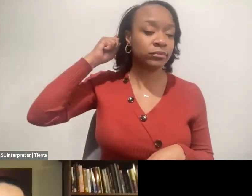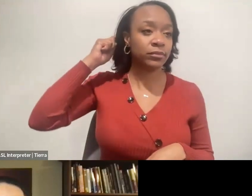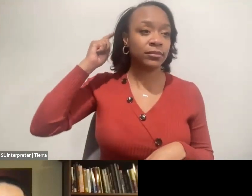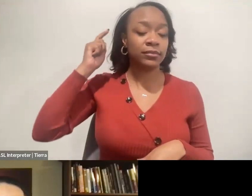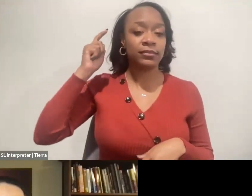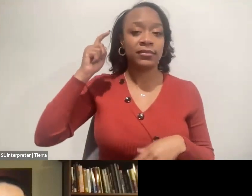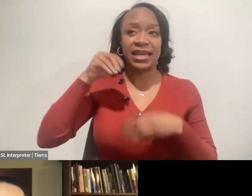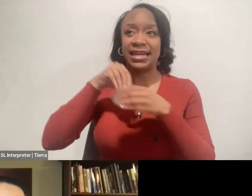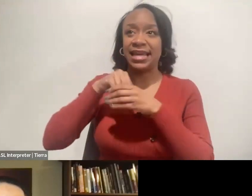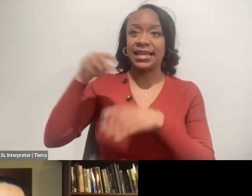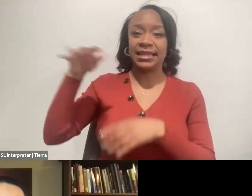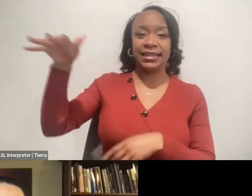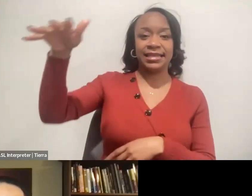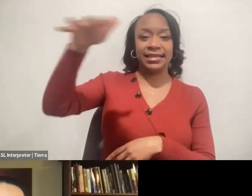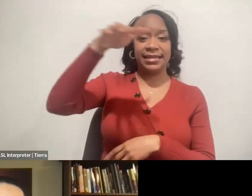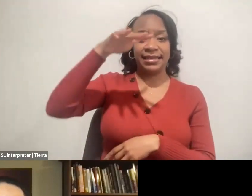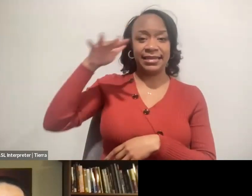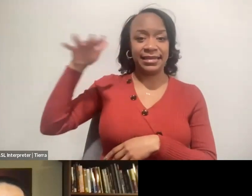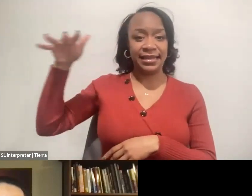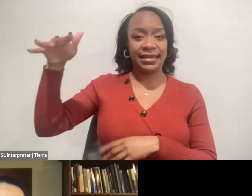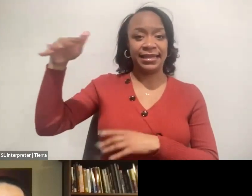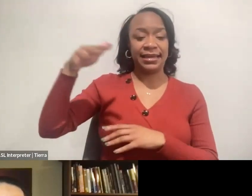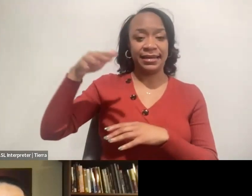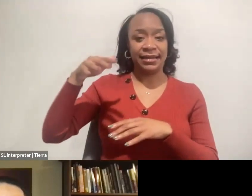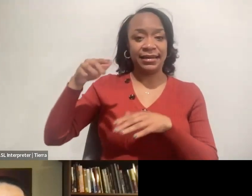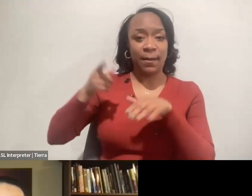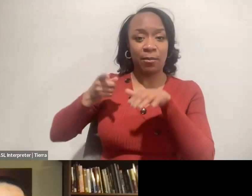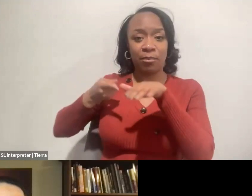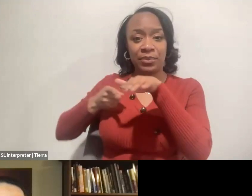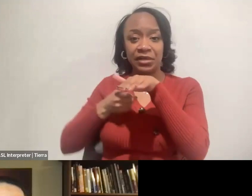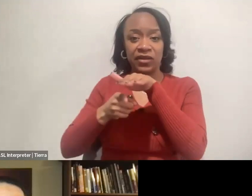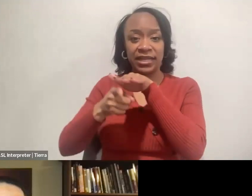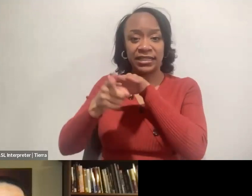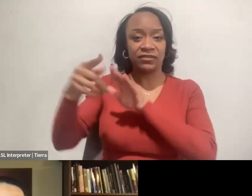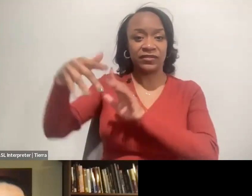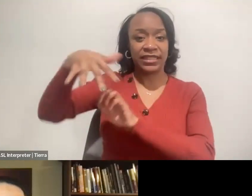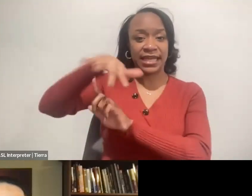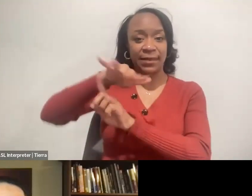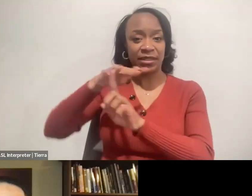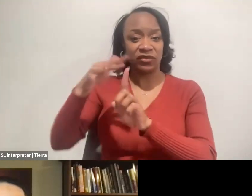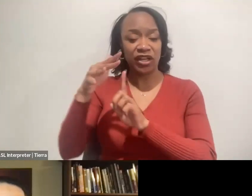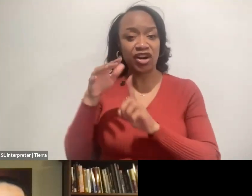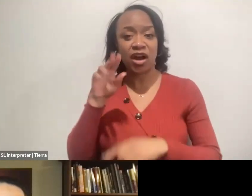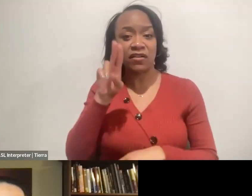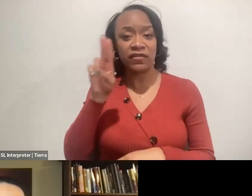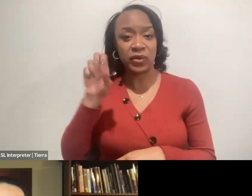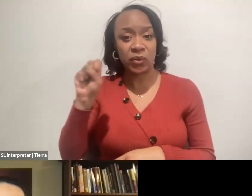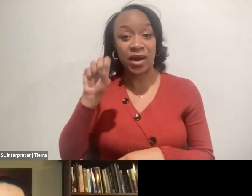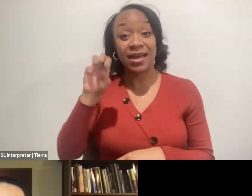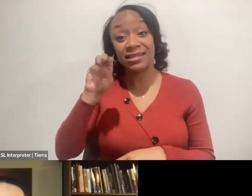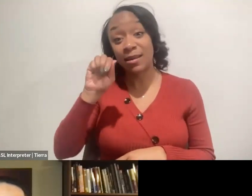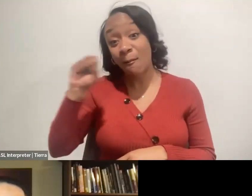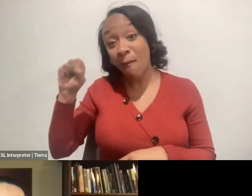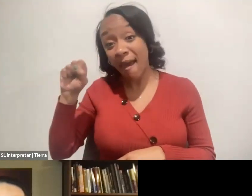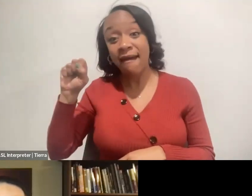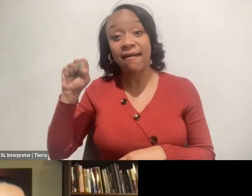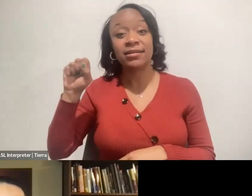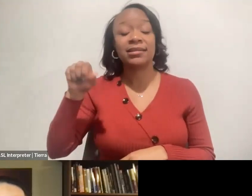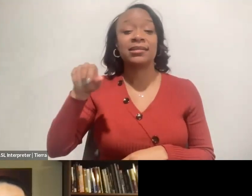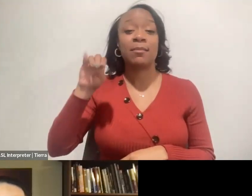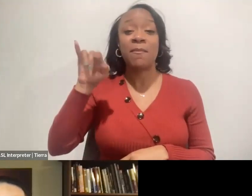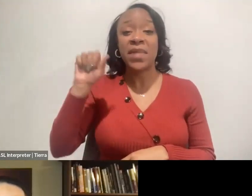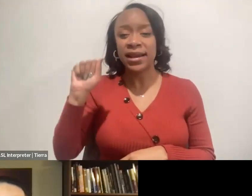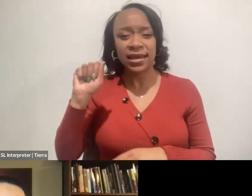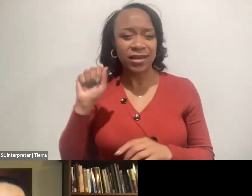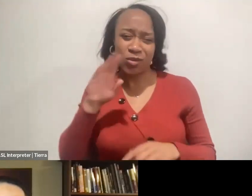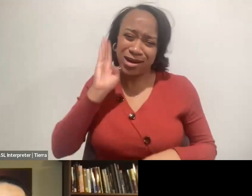pervasive atmosphere of US mass media that you would never do that. Can you imagine what would